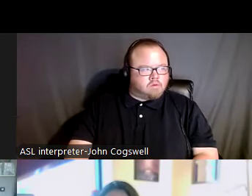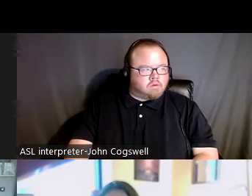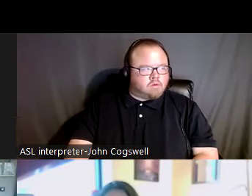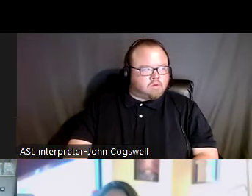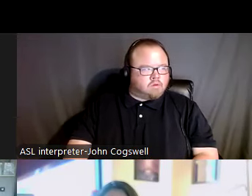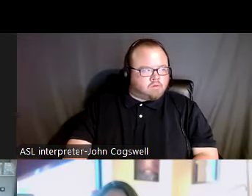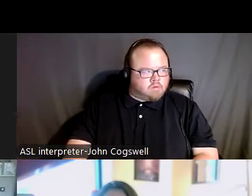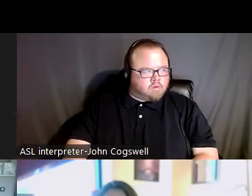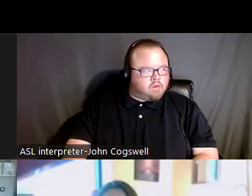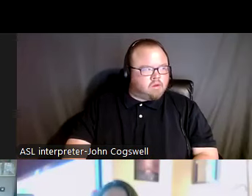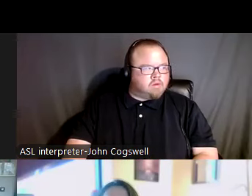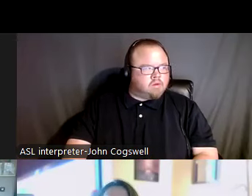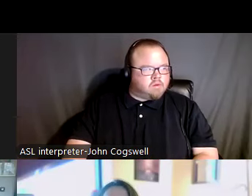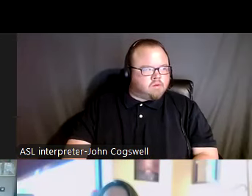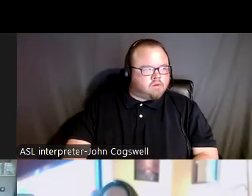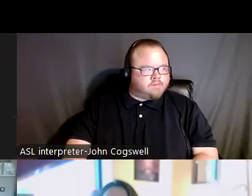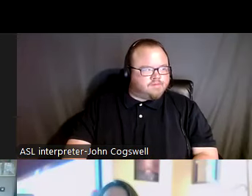Okay.